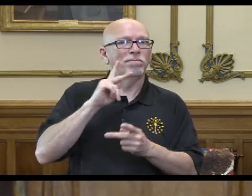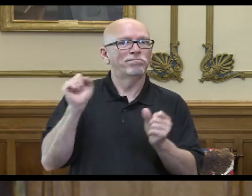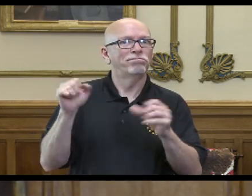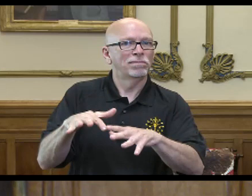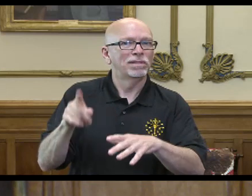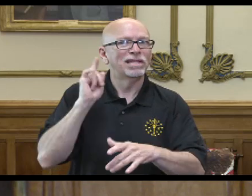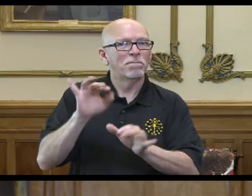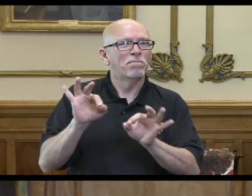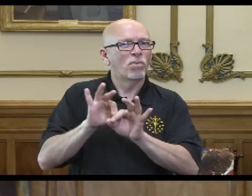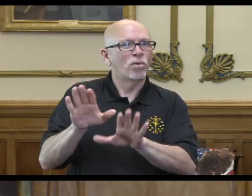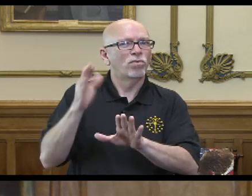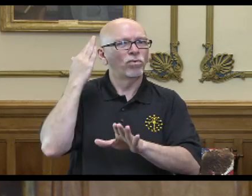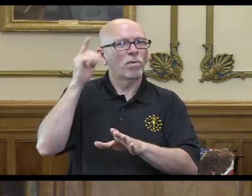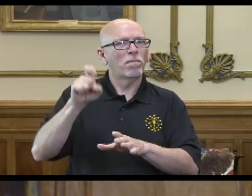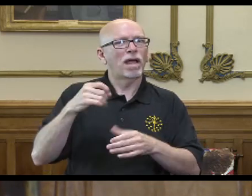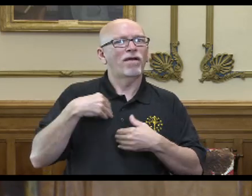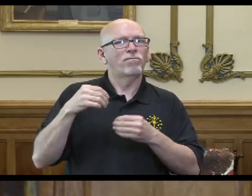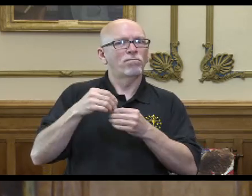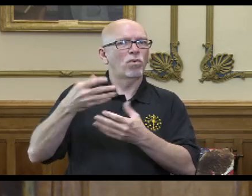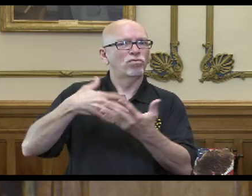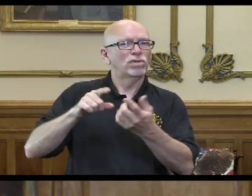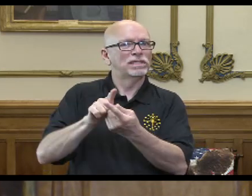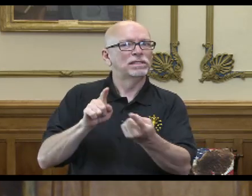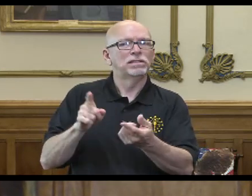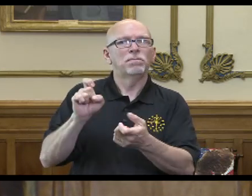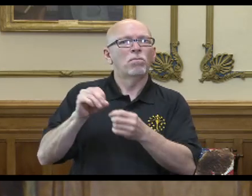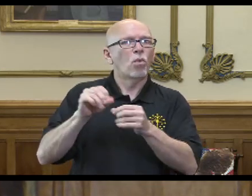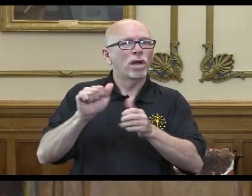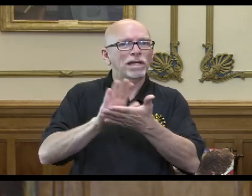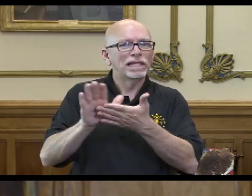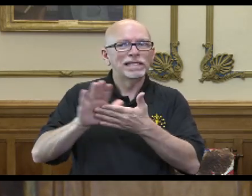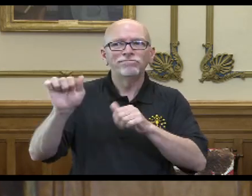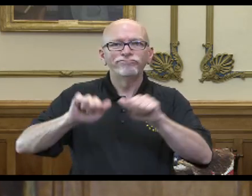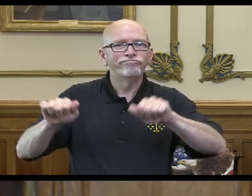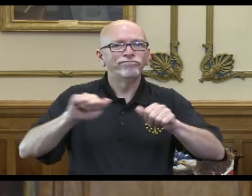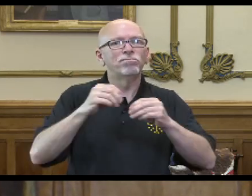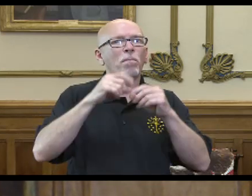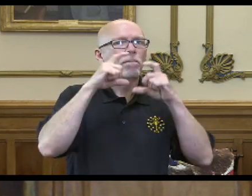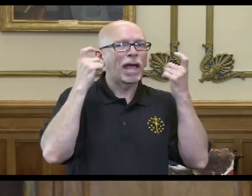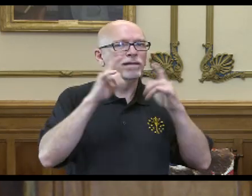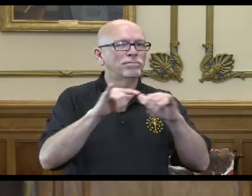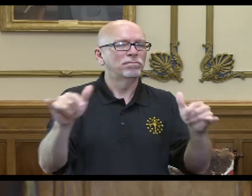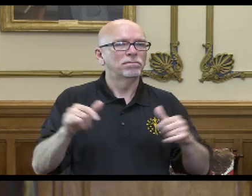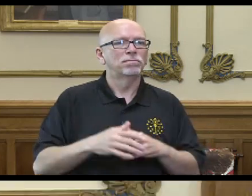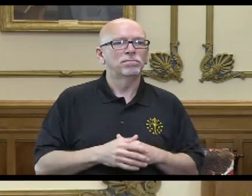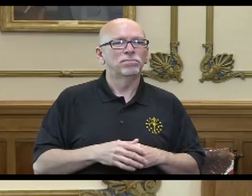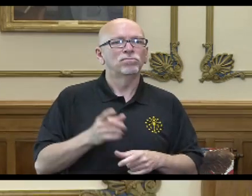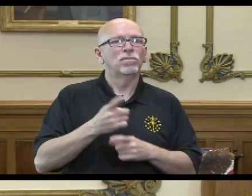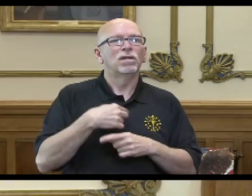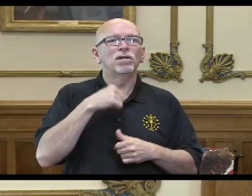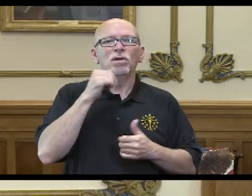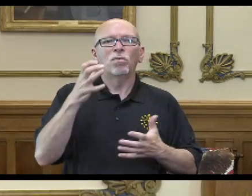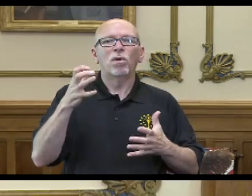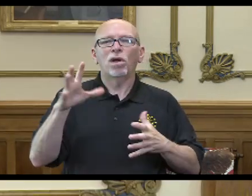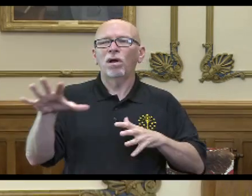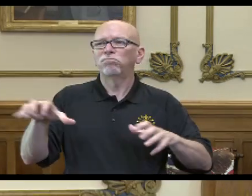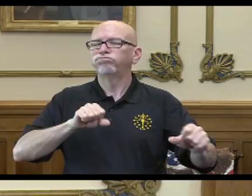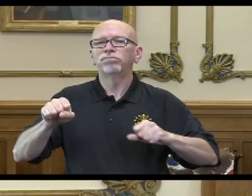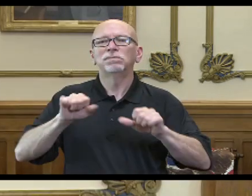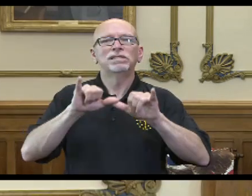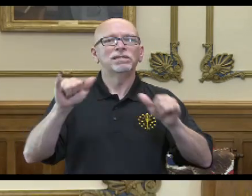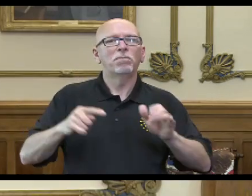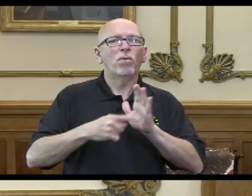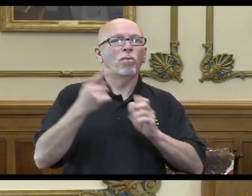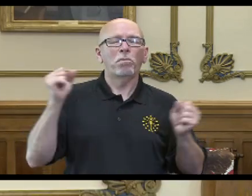really critical so that there can be more social distancing and cleaning and masks and other things. Yeah. We're not trying to jolt the system all at once. That's why